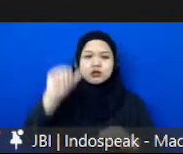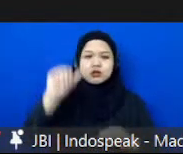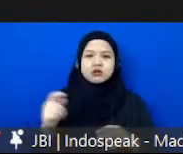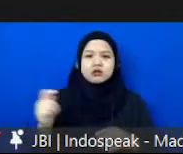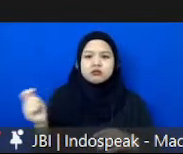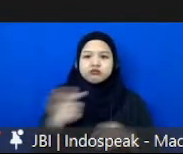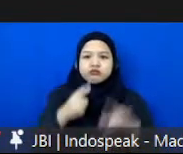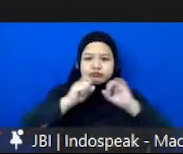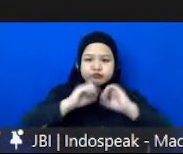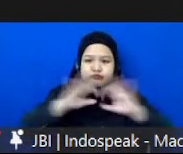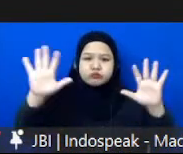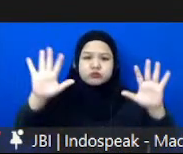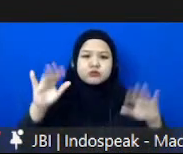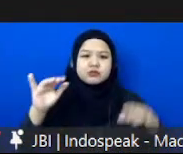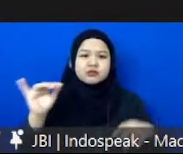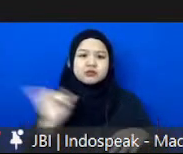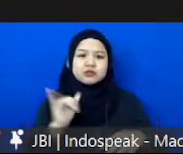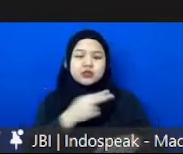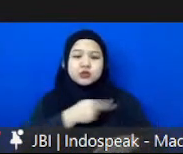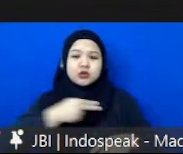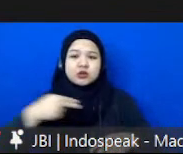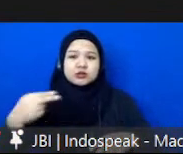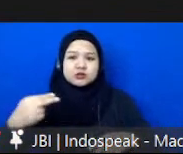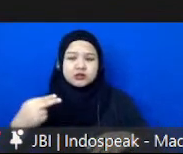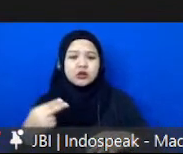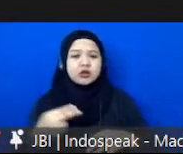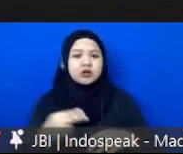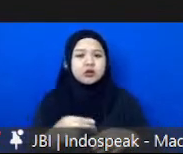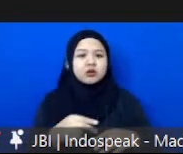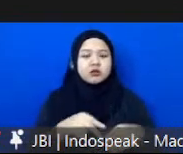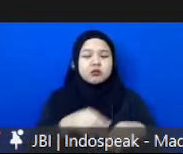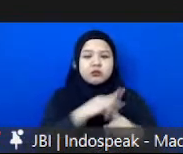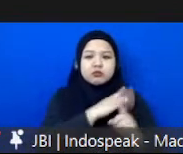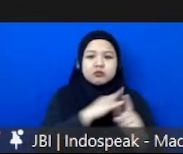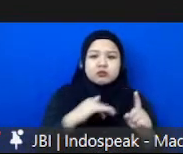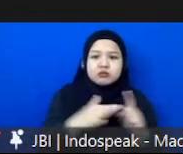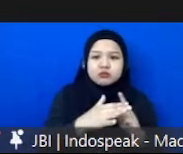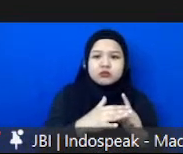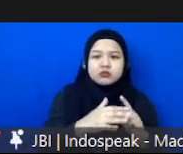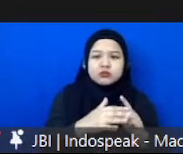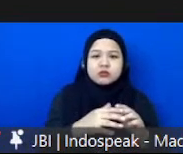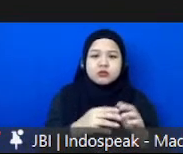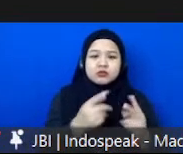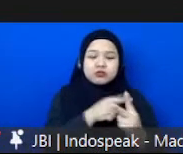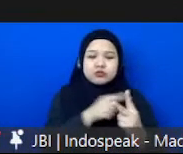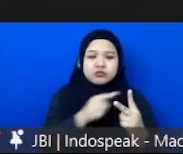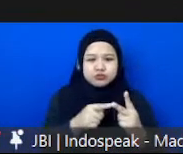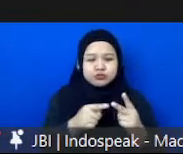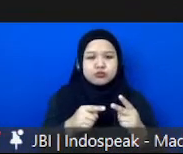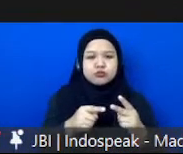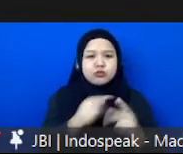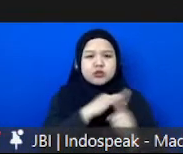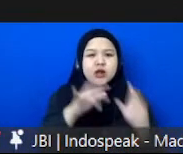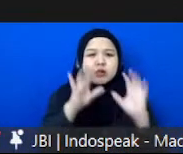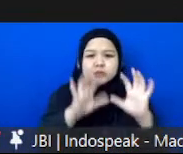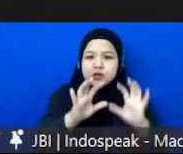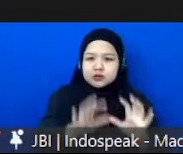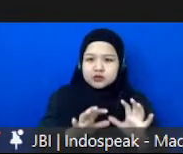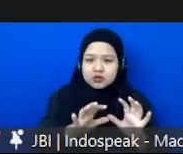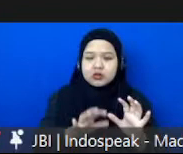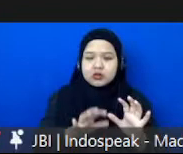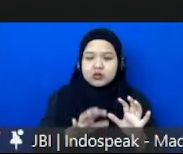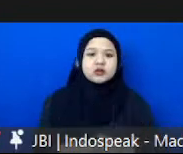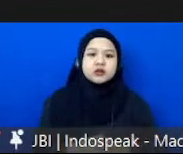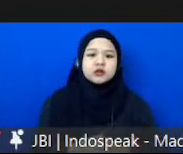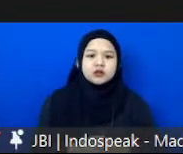through Indonesia's mostly the most populated islands. And then we watched, with horror,